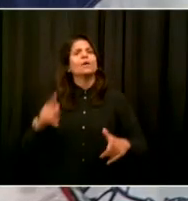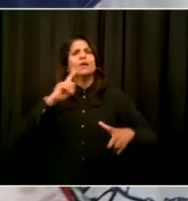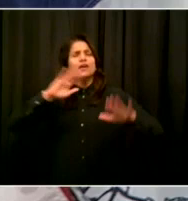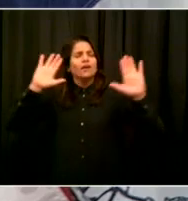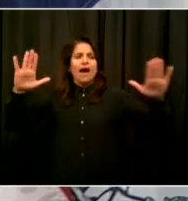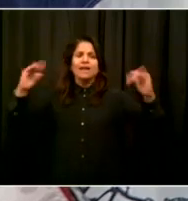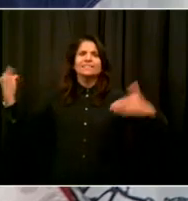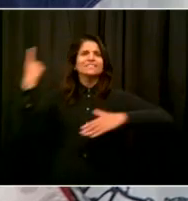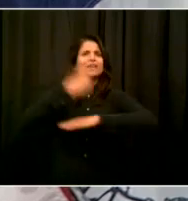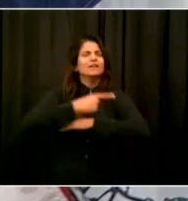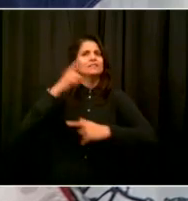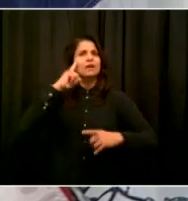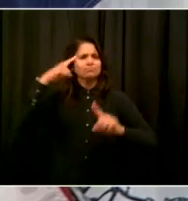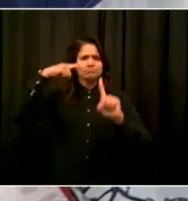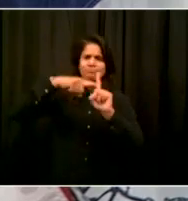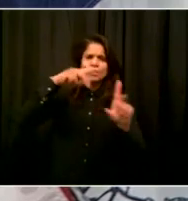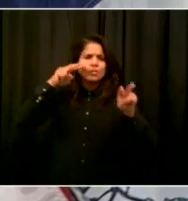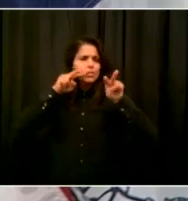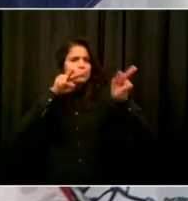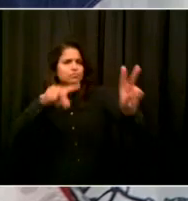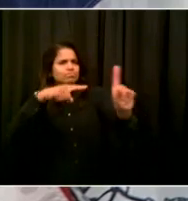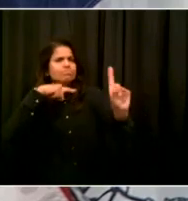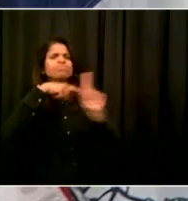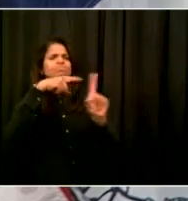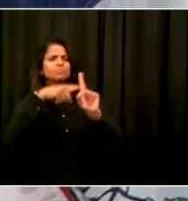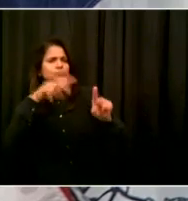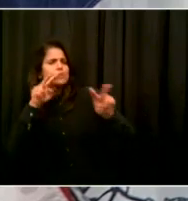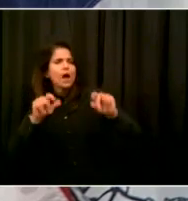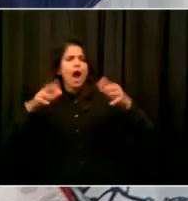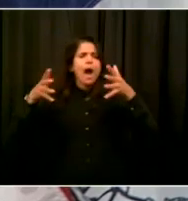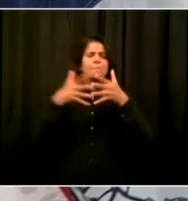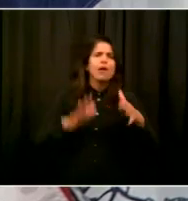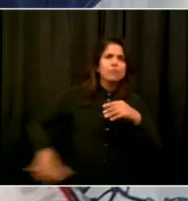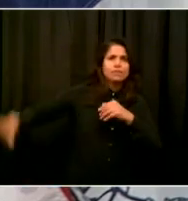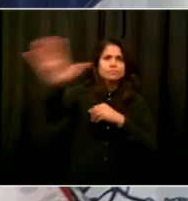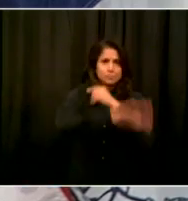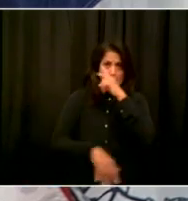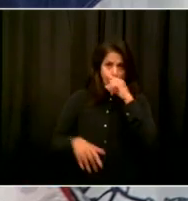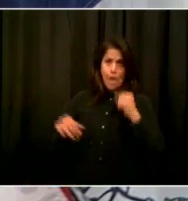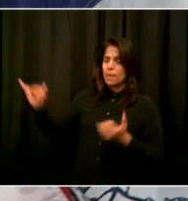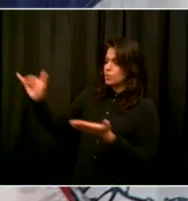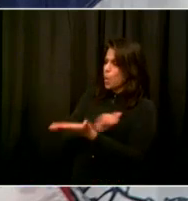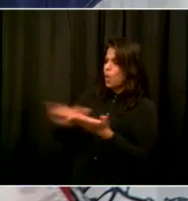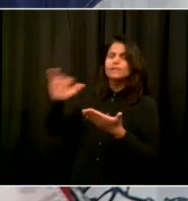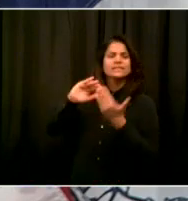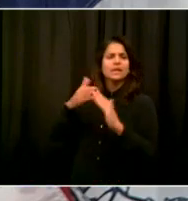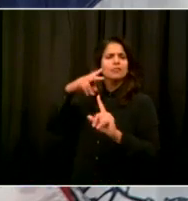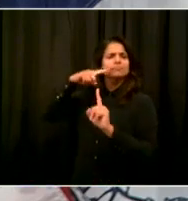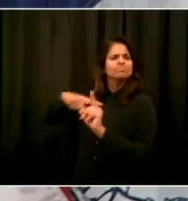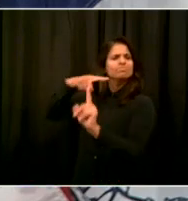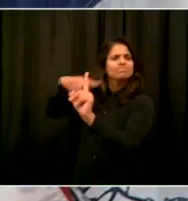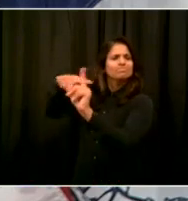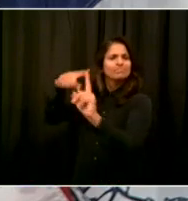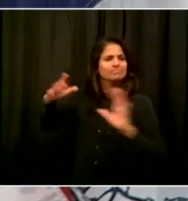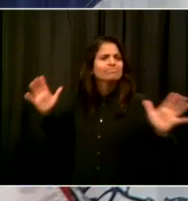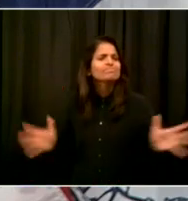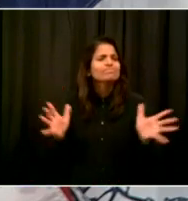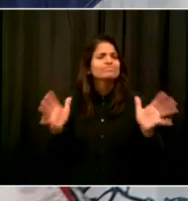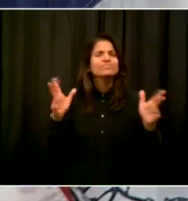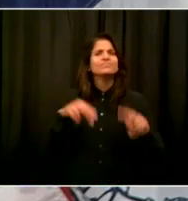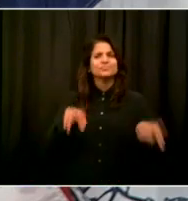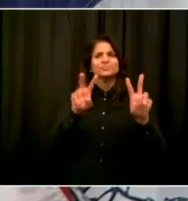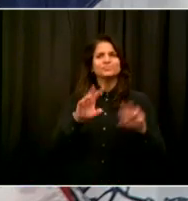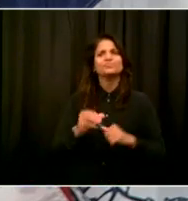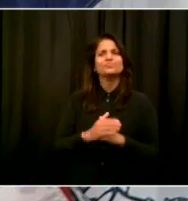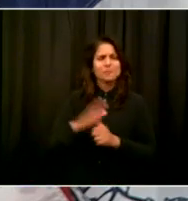forward, and in Joe Biden, I'm absolutely convinced, a leader who's going to get so much done to put this country back on its feet and heal this nation. That's